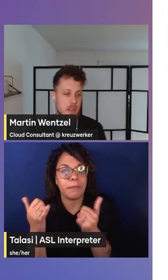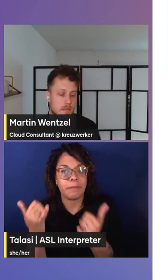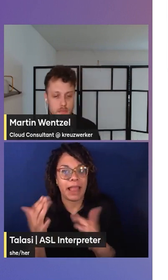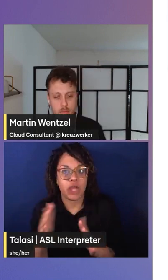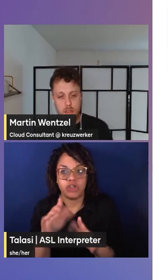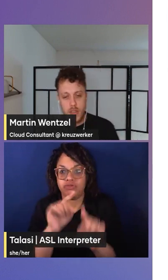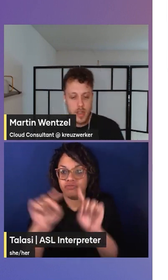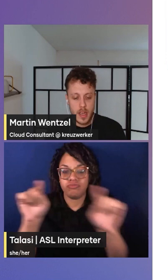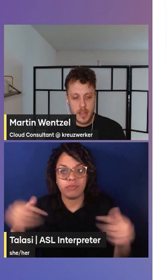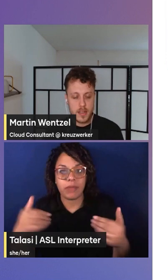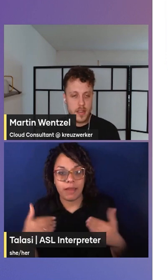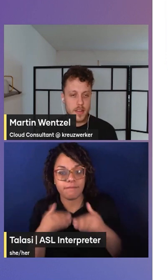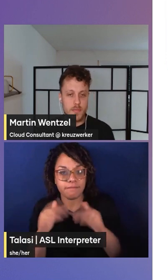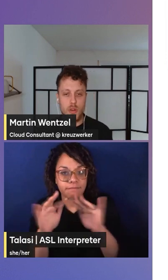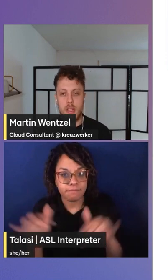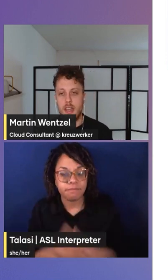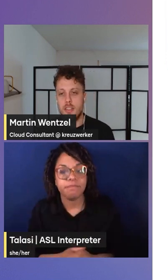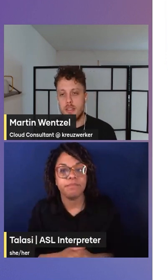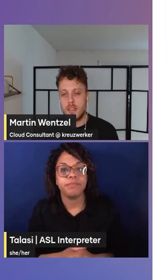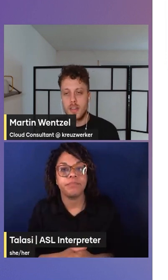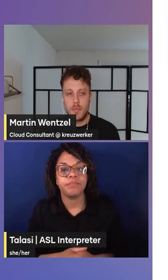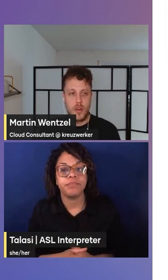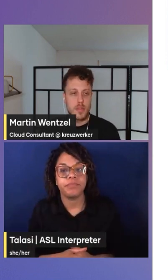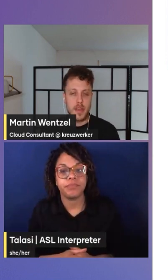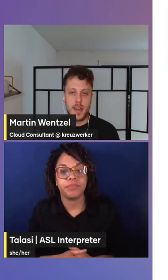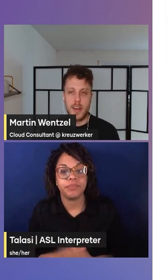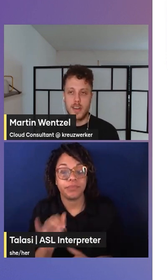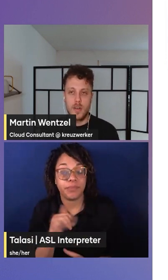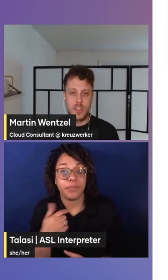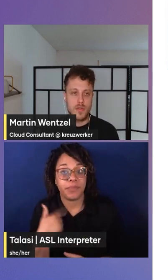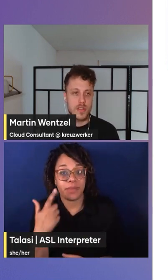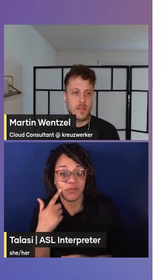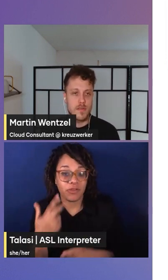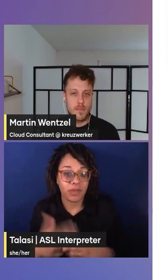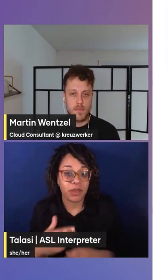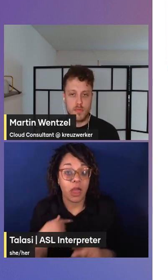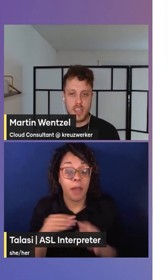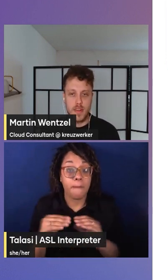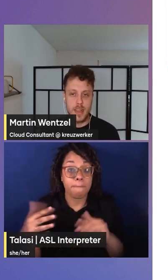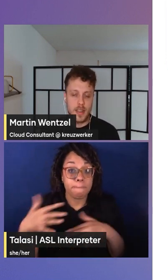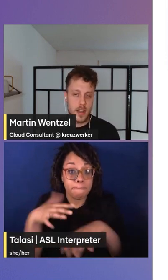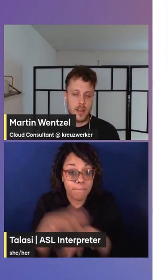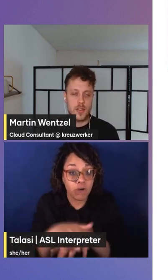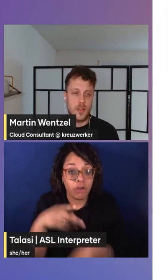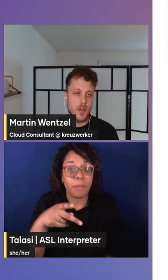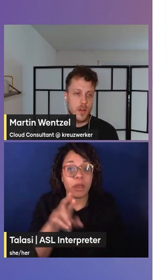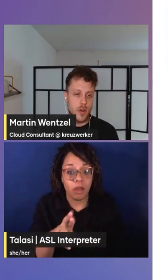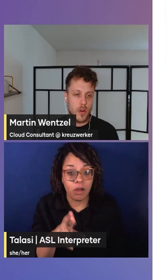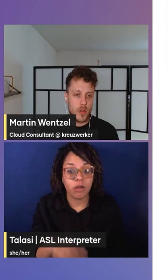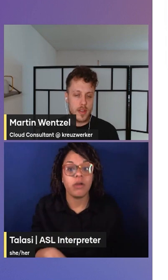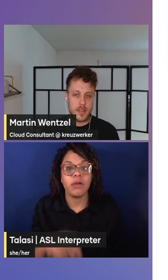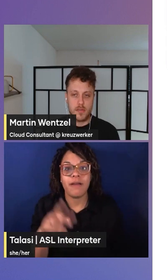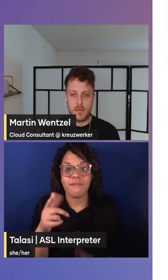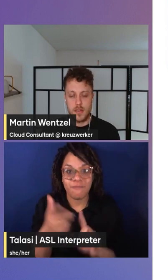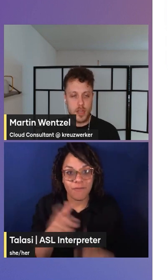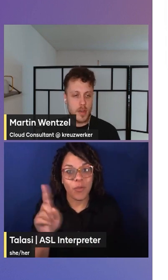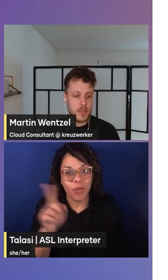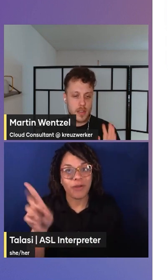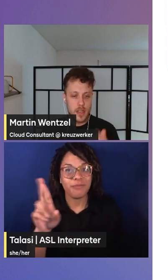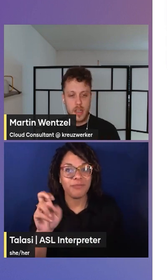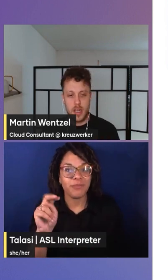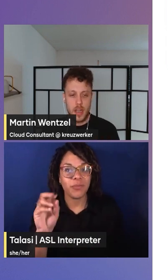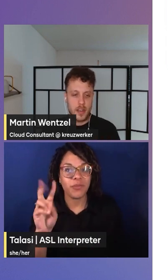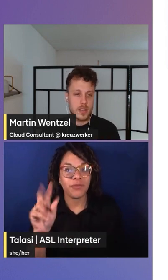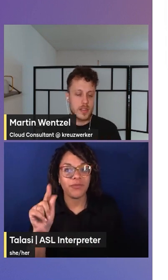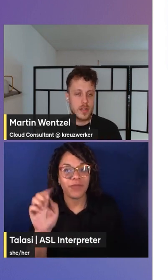because, as I said this morning, I just merged a PR, which was from Renovate, and I saw all the tests are green,